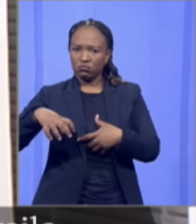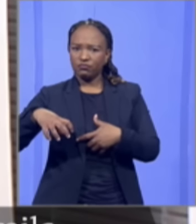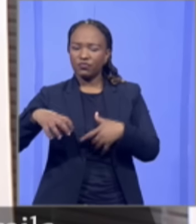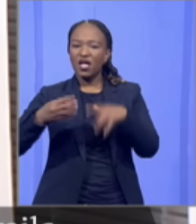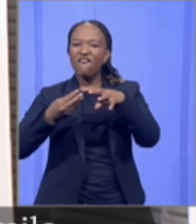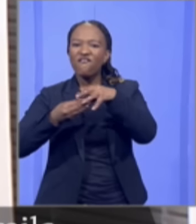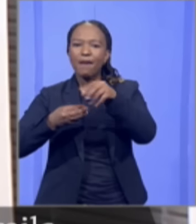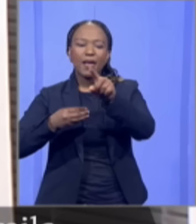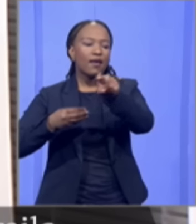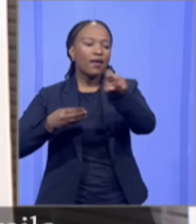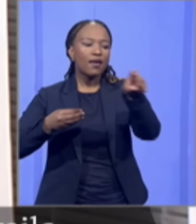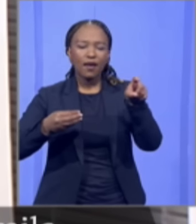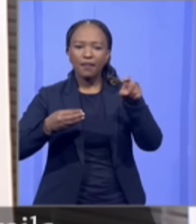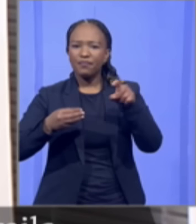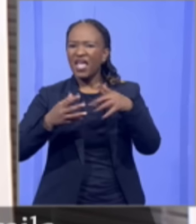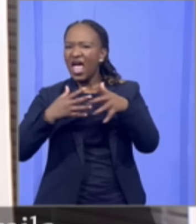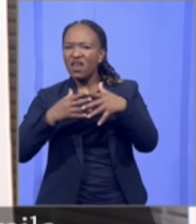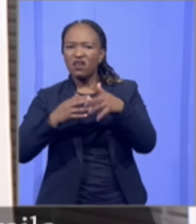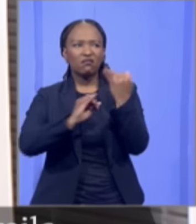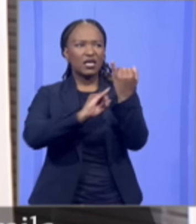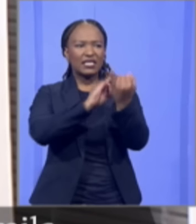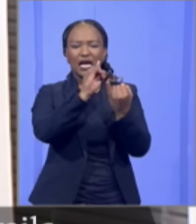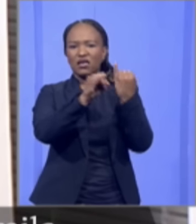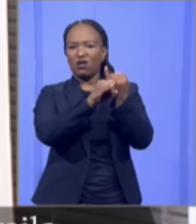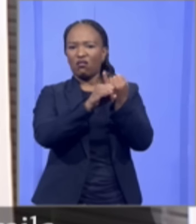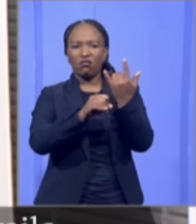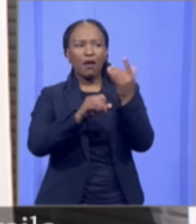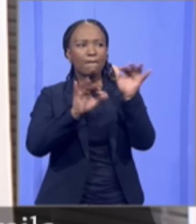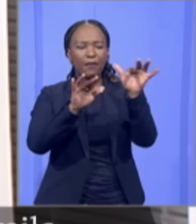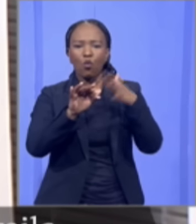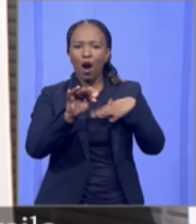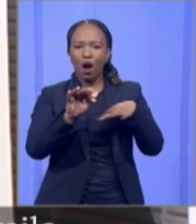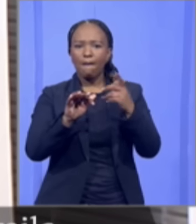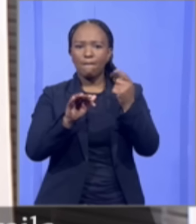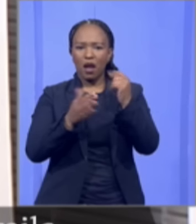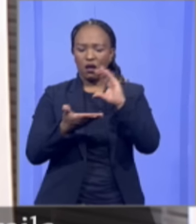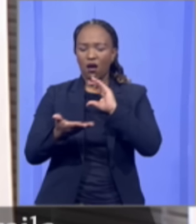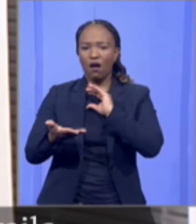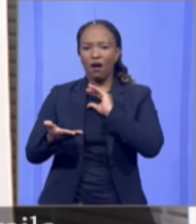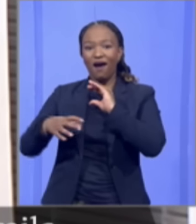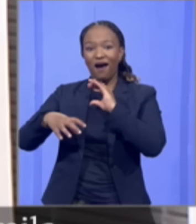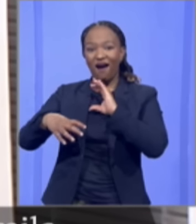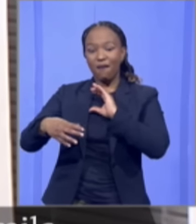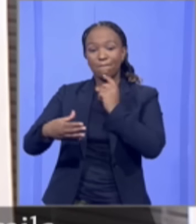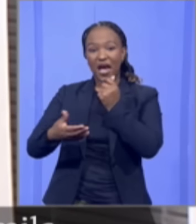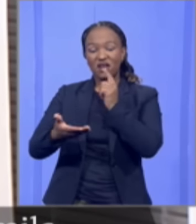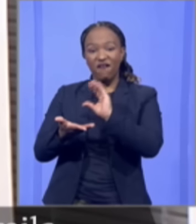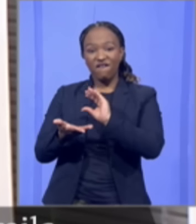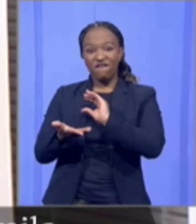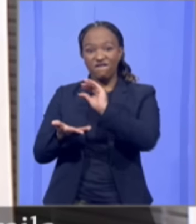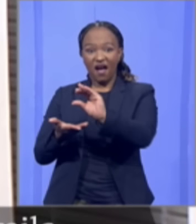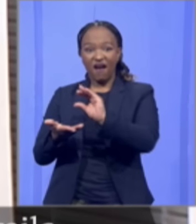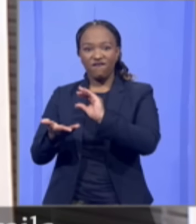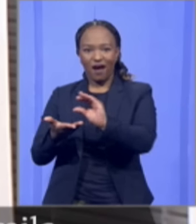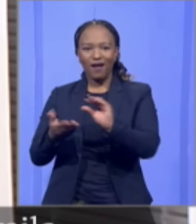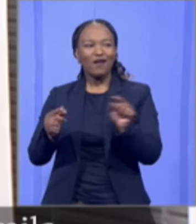all forms of investments, attractive for workers, attractive for the youth and